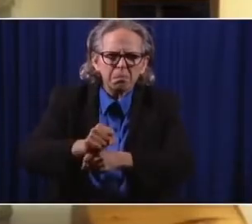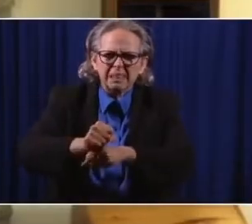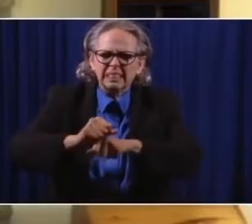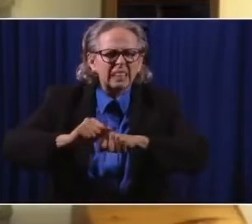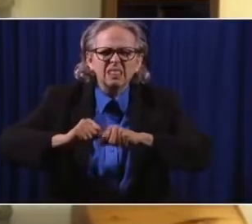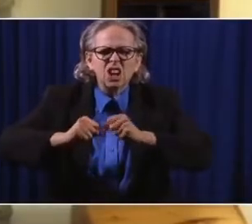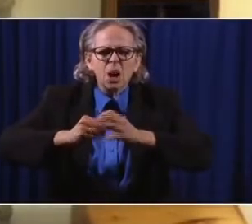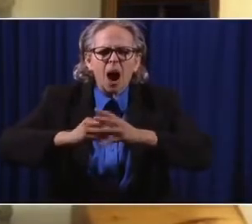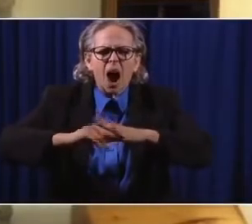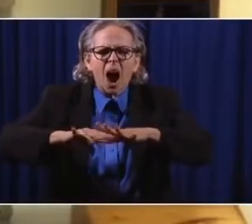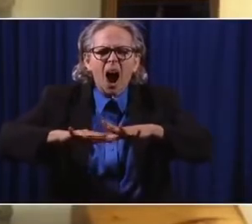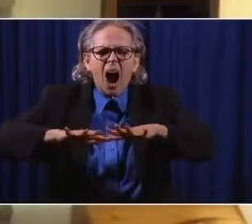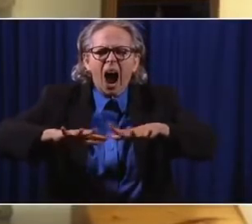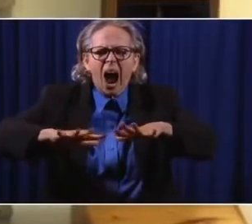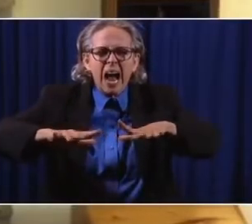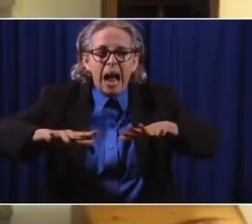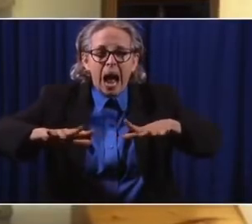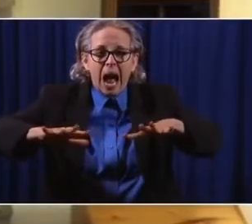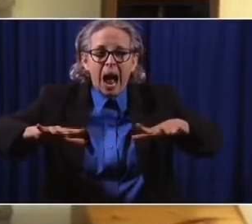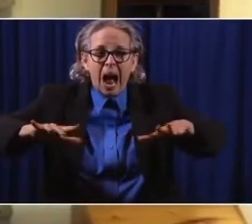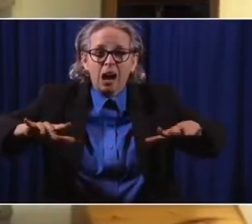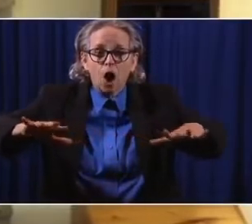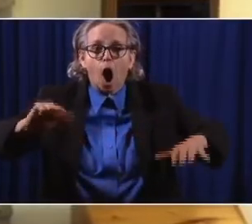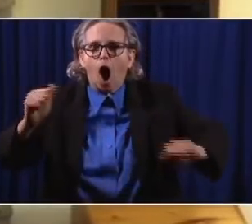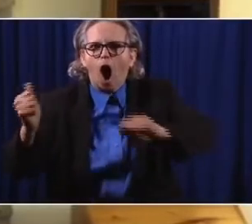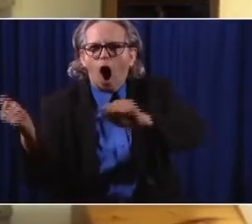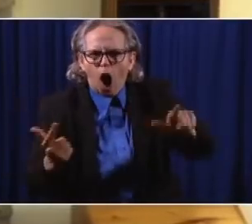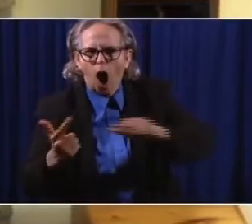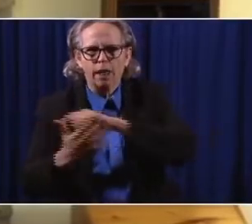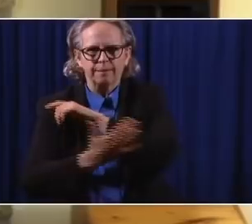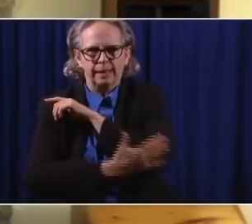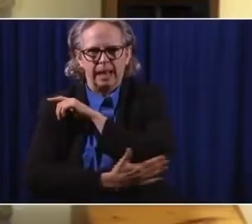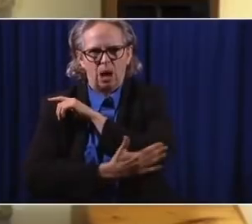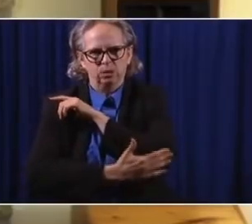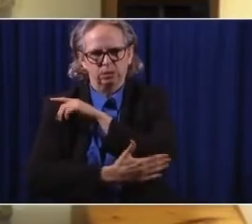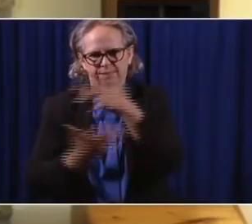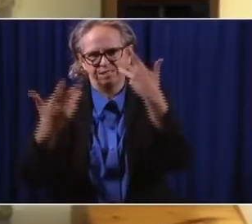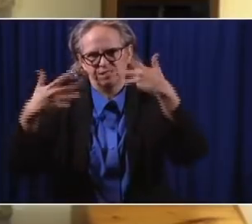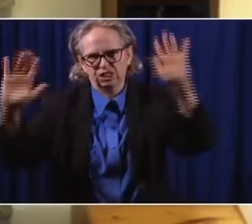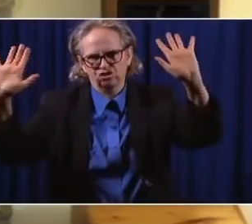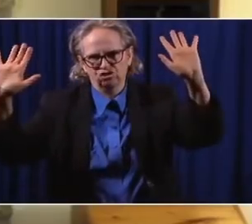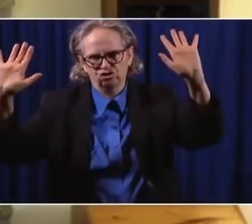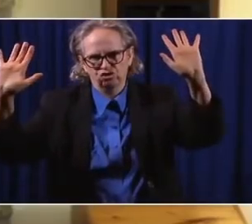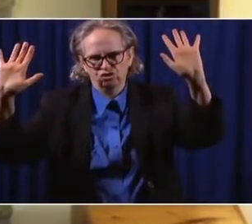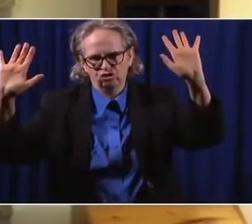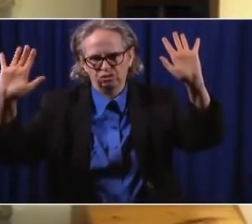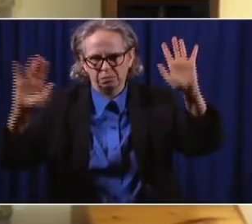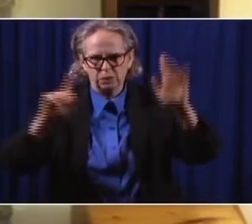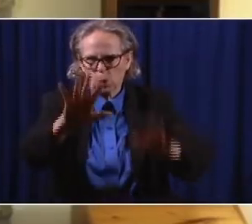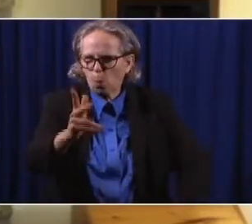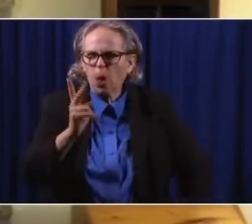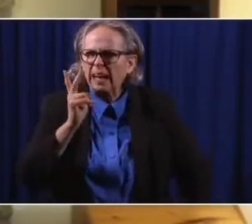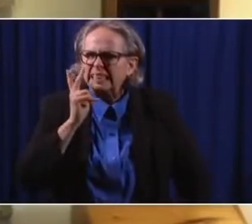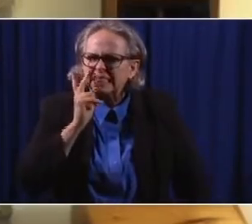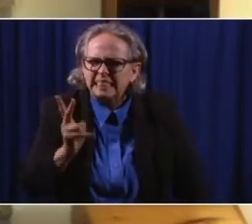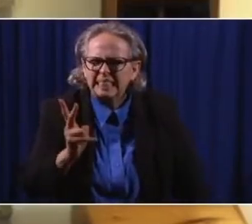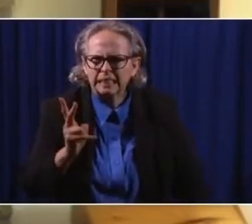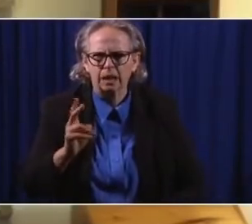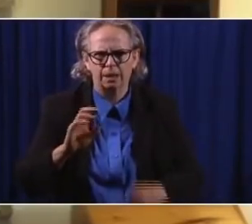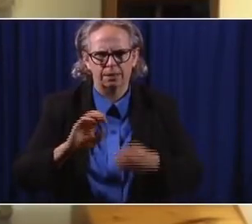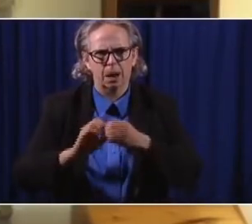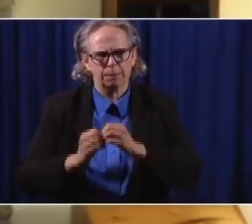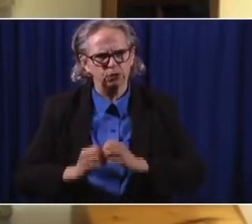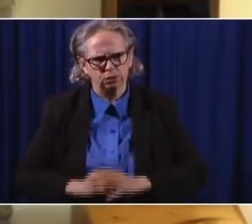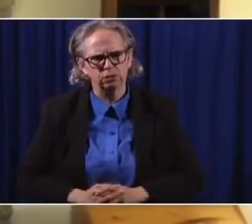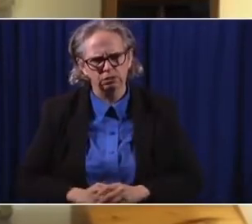county, extensively in every county, I think it will become clear that we all must